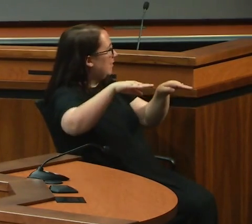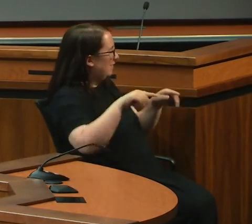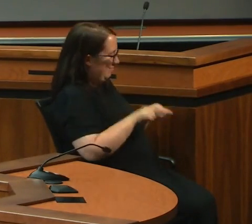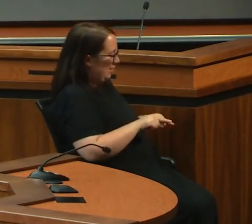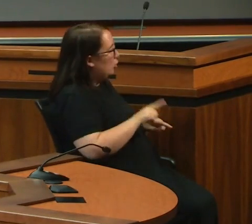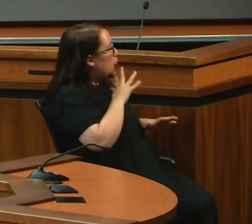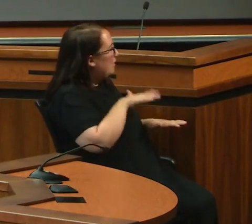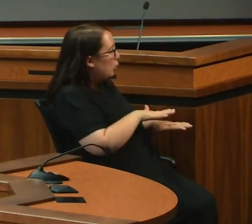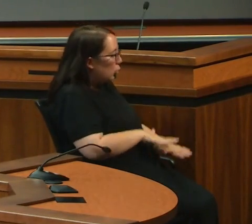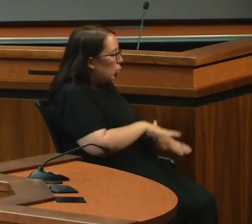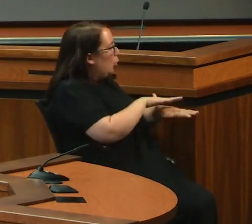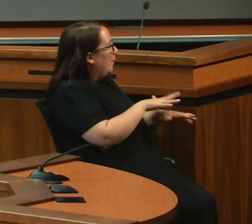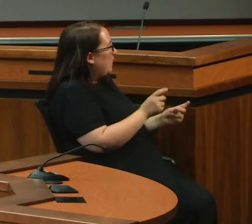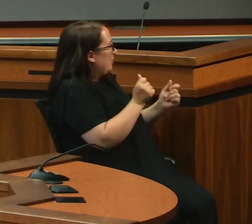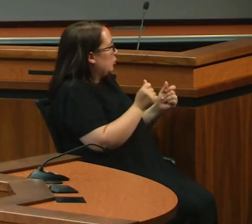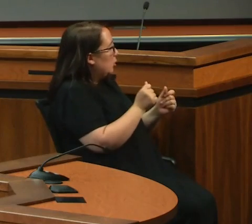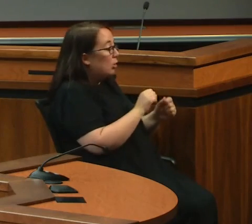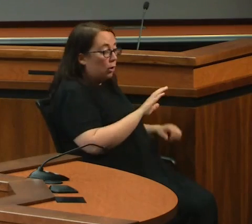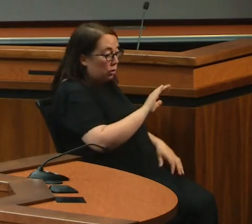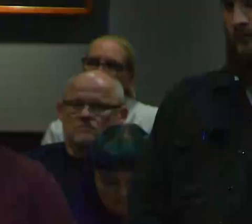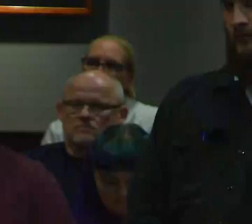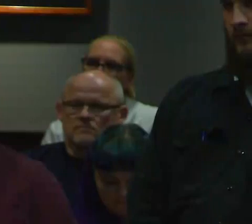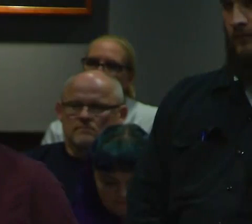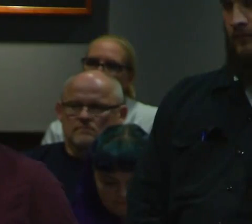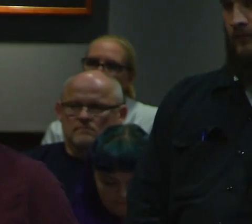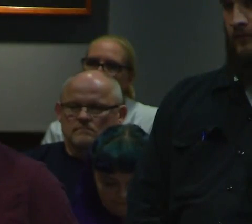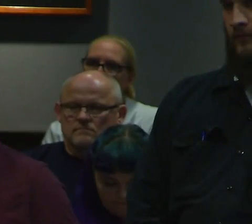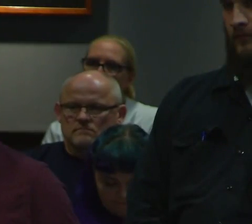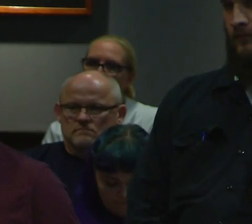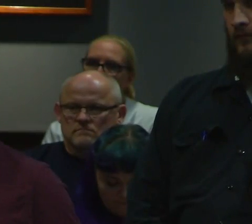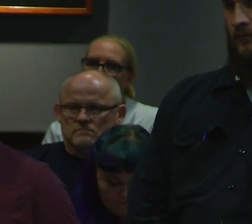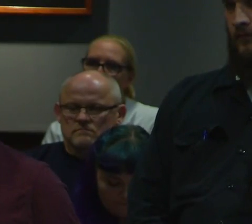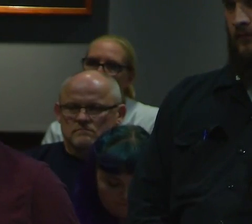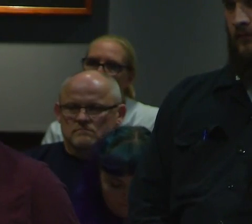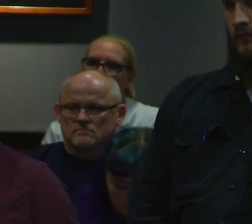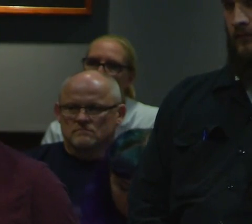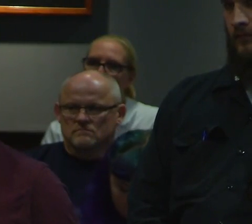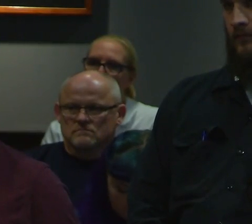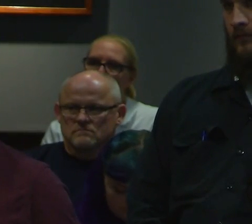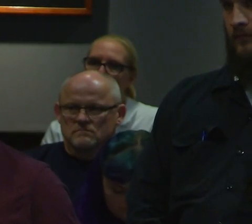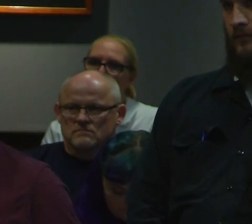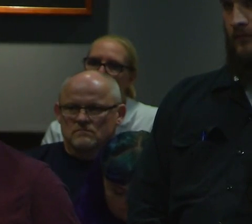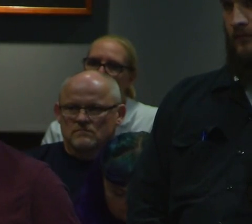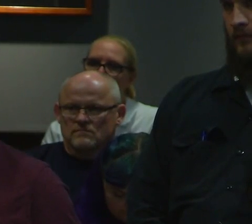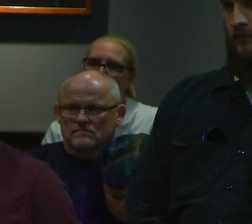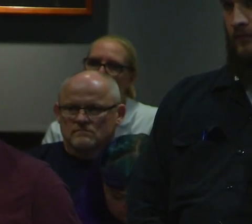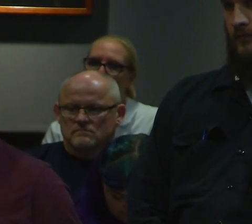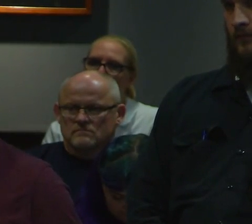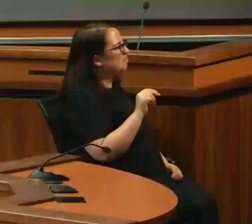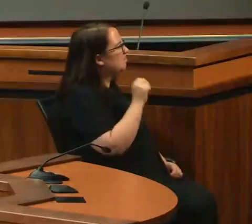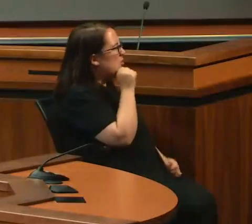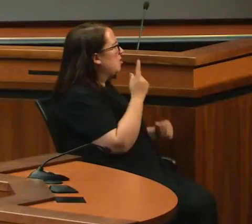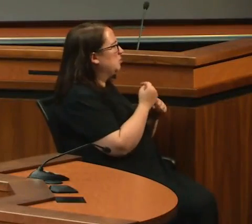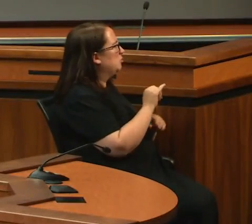them both at the same time, it would. So like July 30th, the Patapsco probably didn't provide a significant barrier to drainage. Correct, because